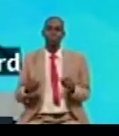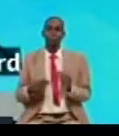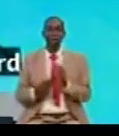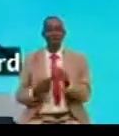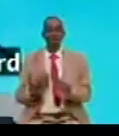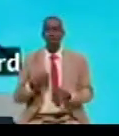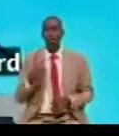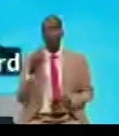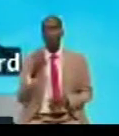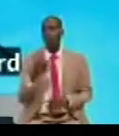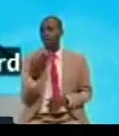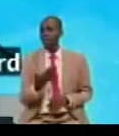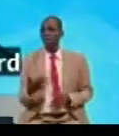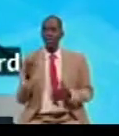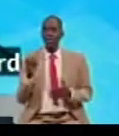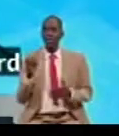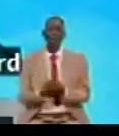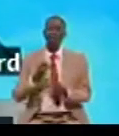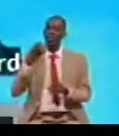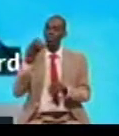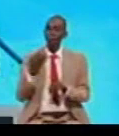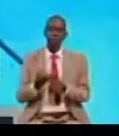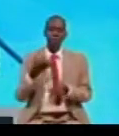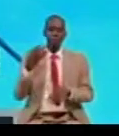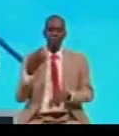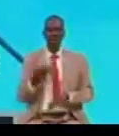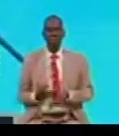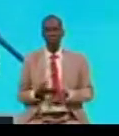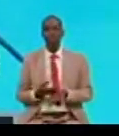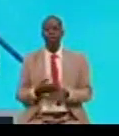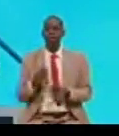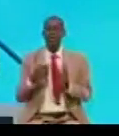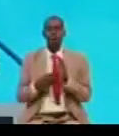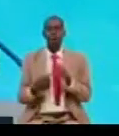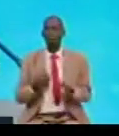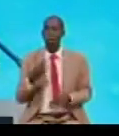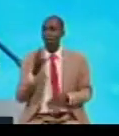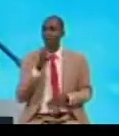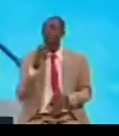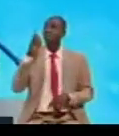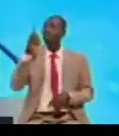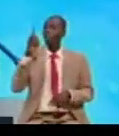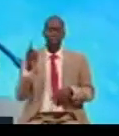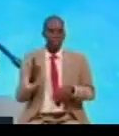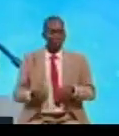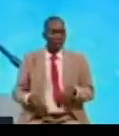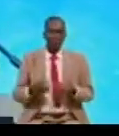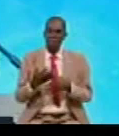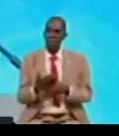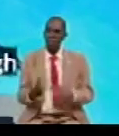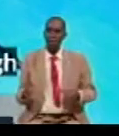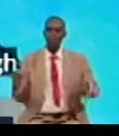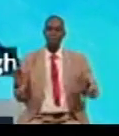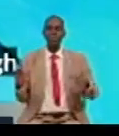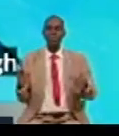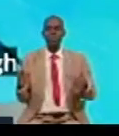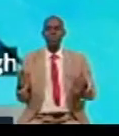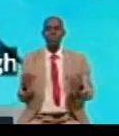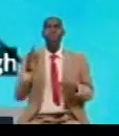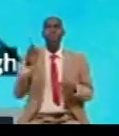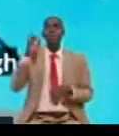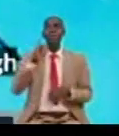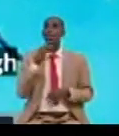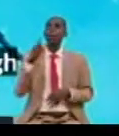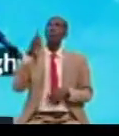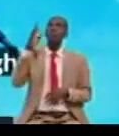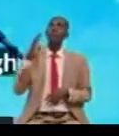Show me one thing that's too hard. Show me waters he can't part. He's